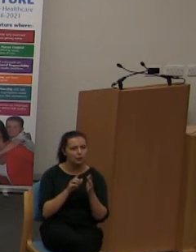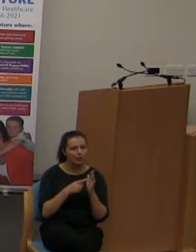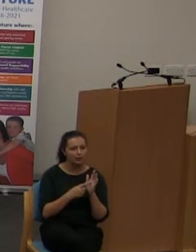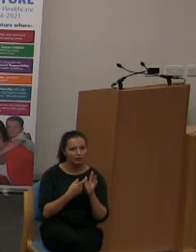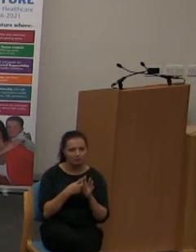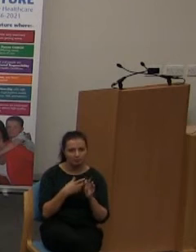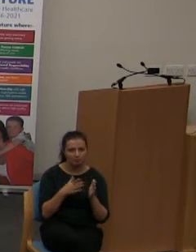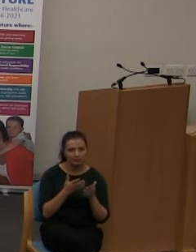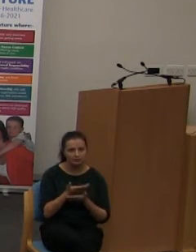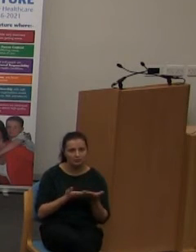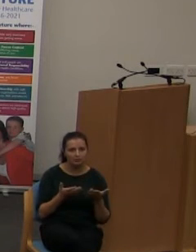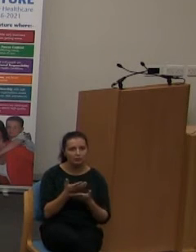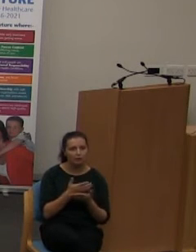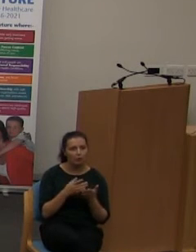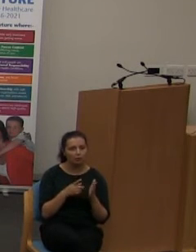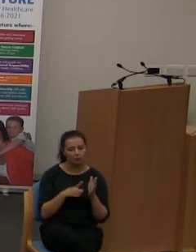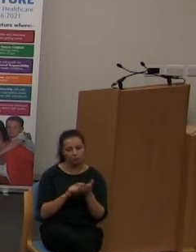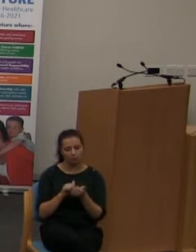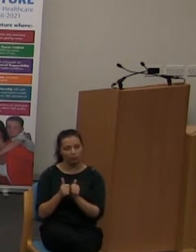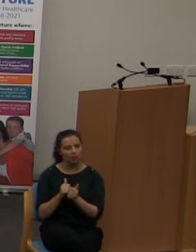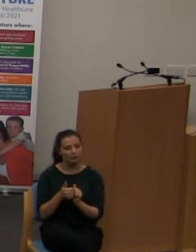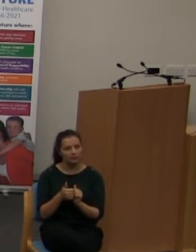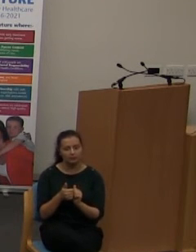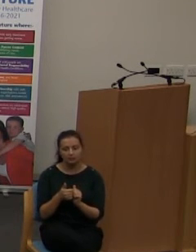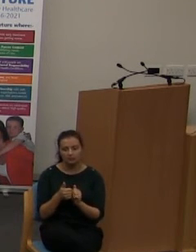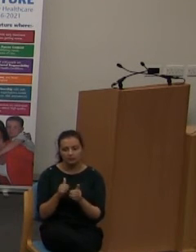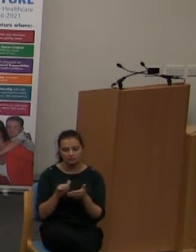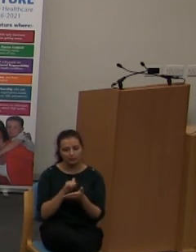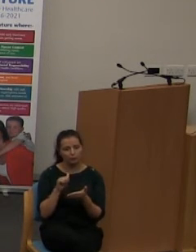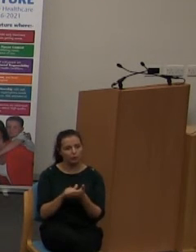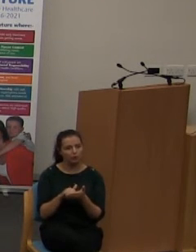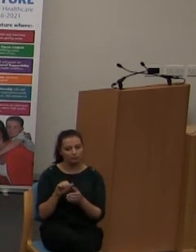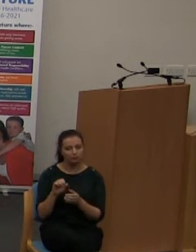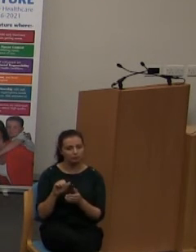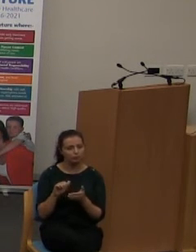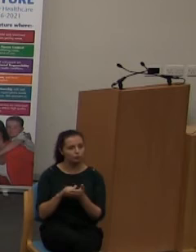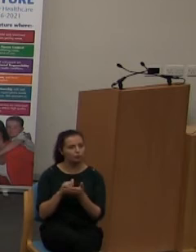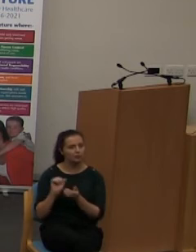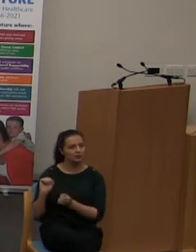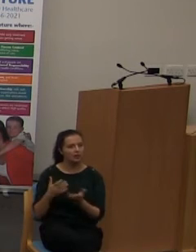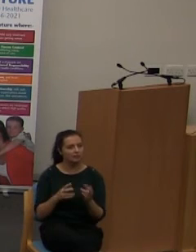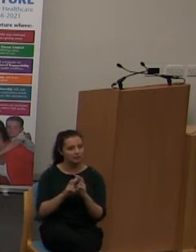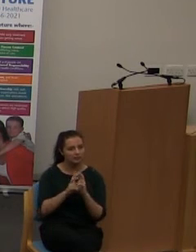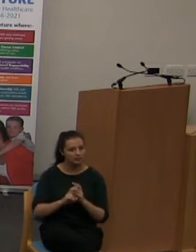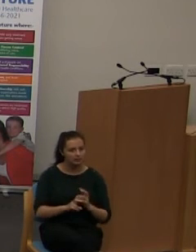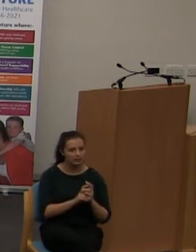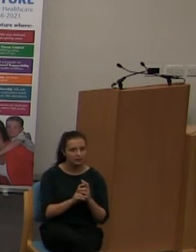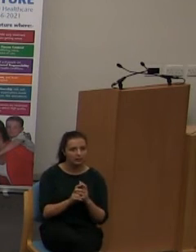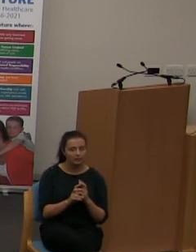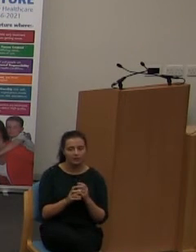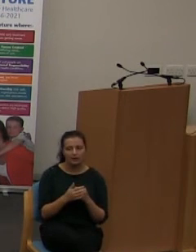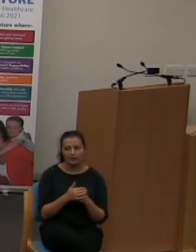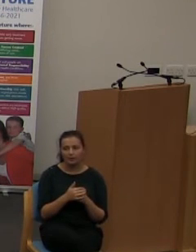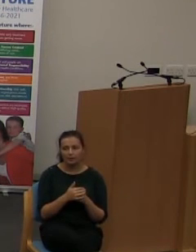with local colleagues to ensure that we are delivering public transport. As part of our clinical service